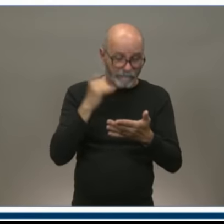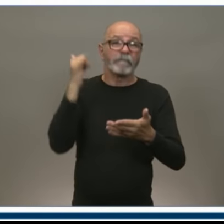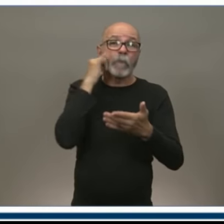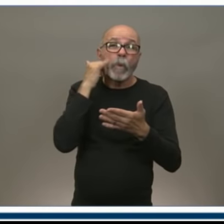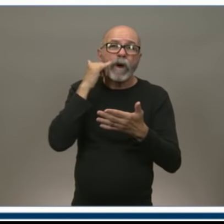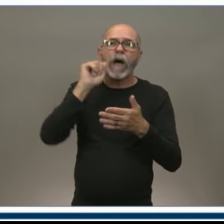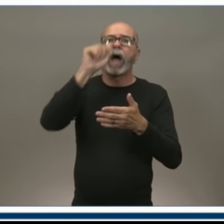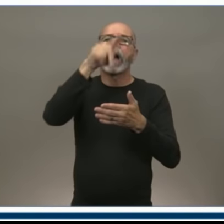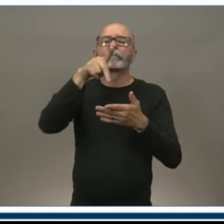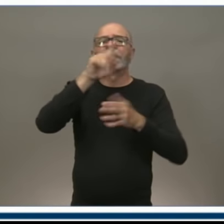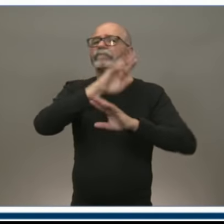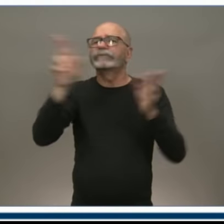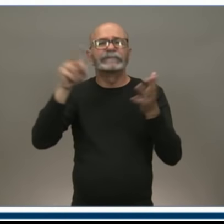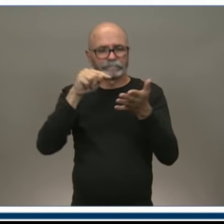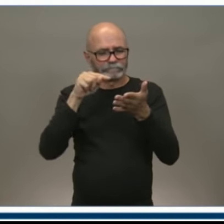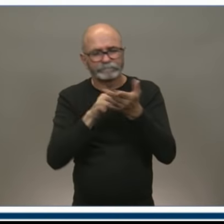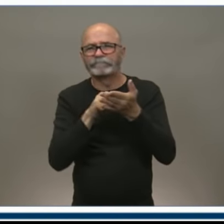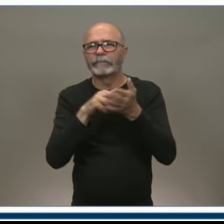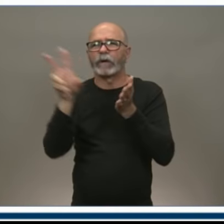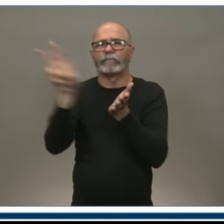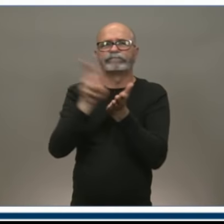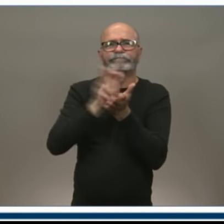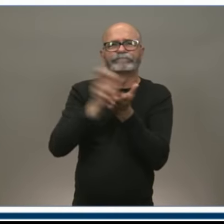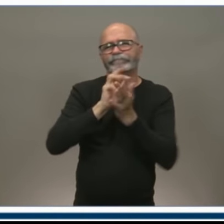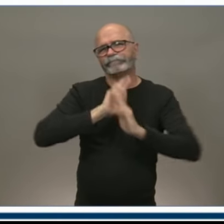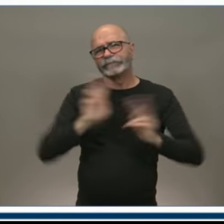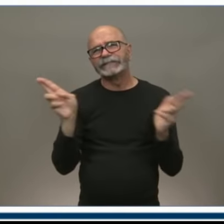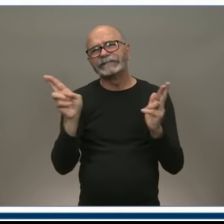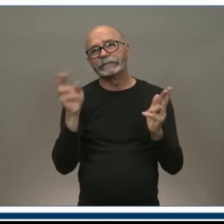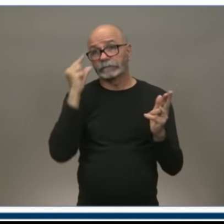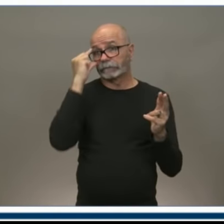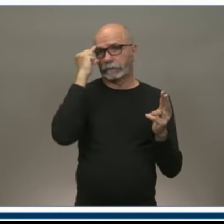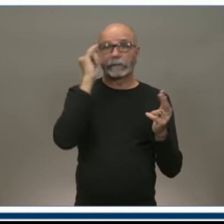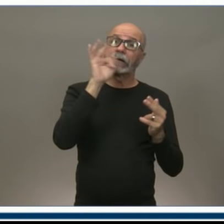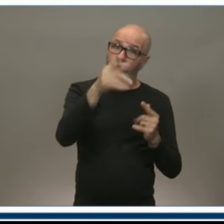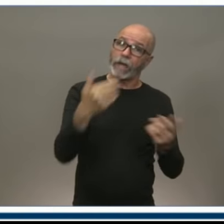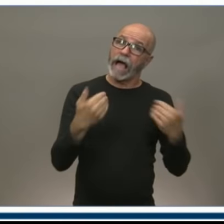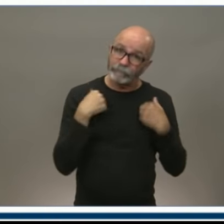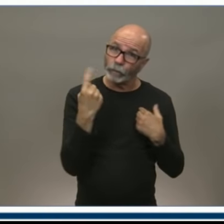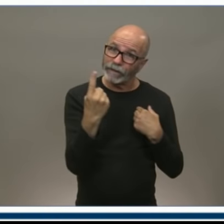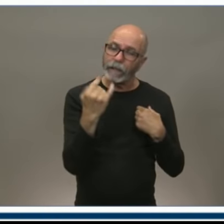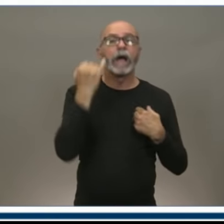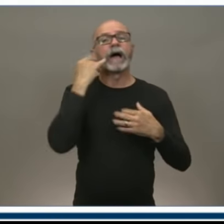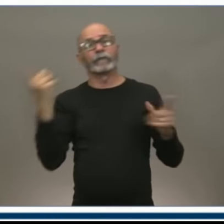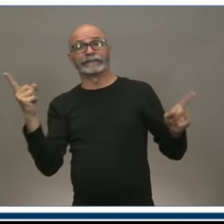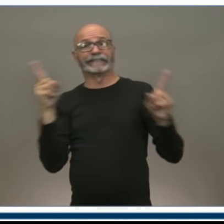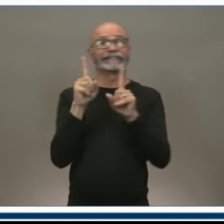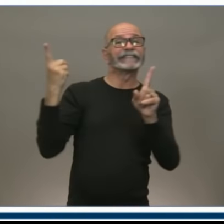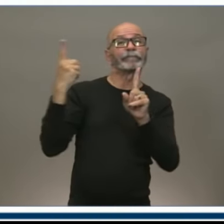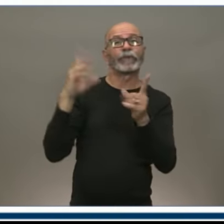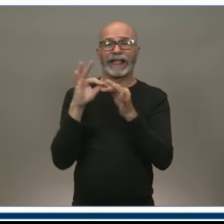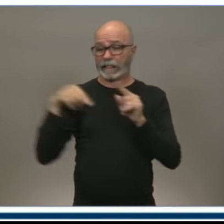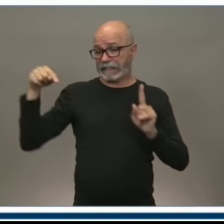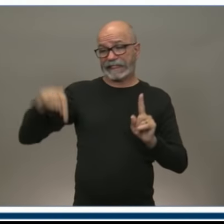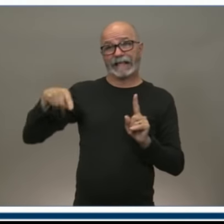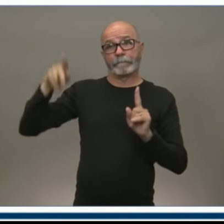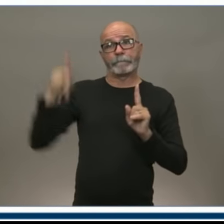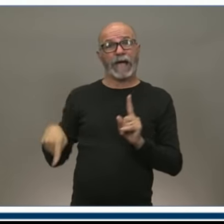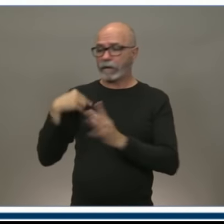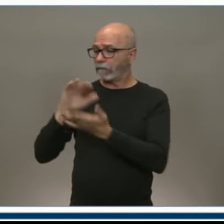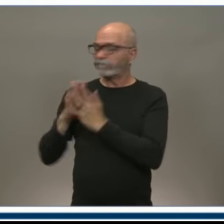the federal as a COVID Alert app. If you have it on your phone and if you come into close contact with somebody who has tested positive